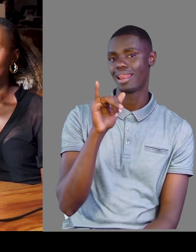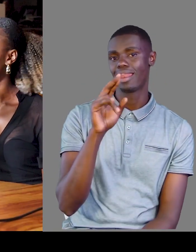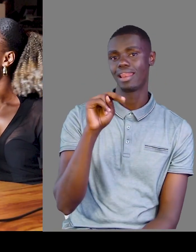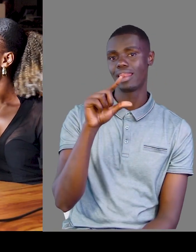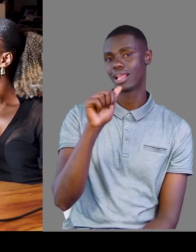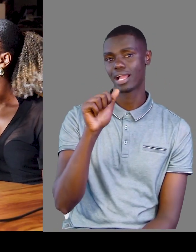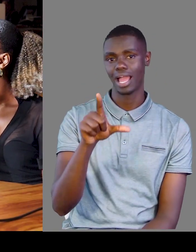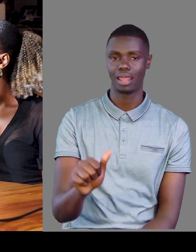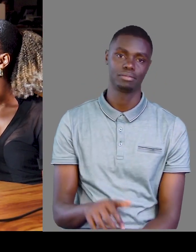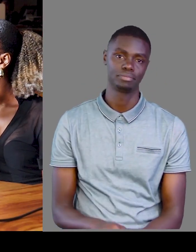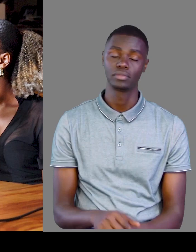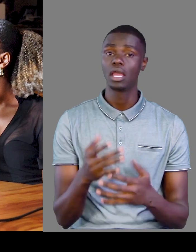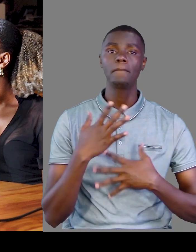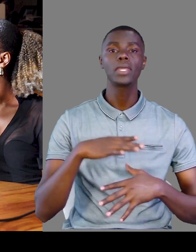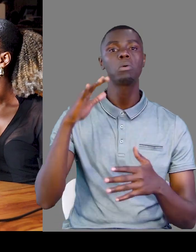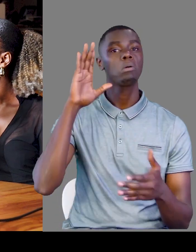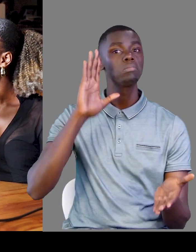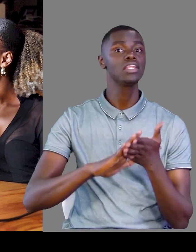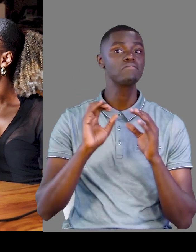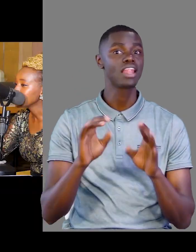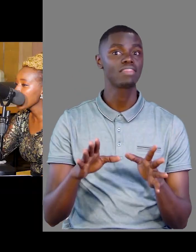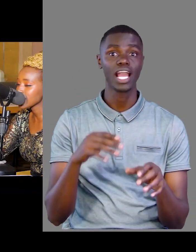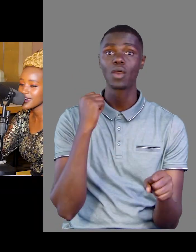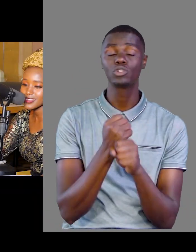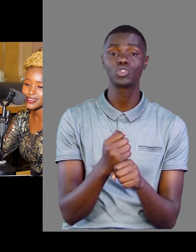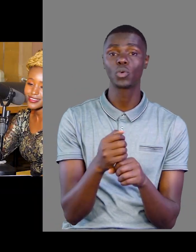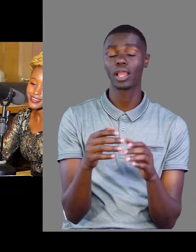ile watu waamini niko nafanya hadi ballet.